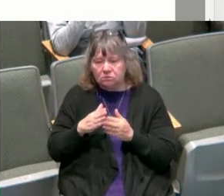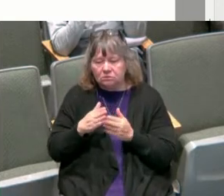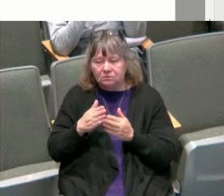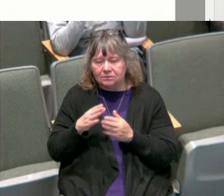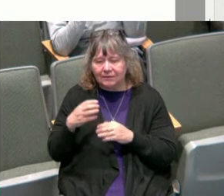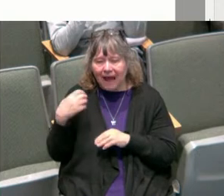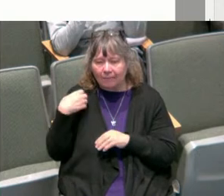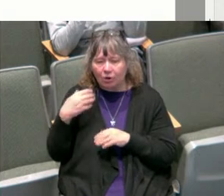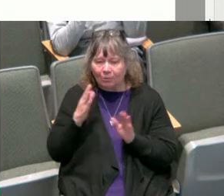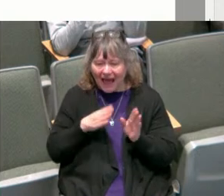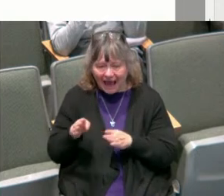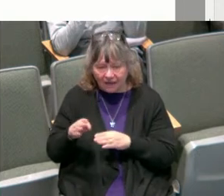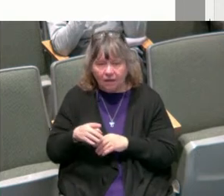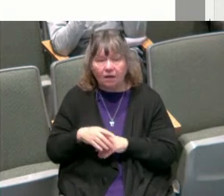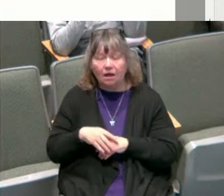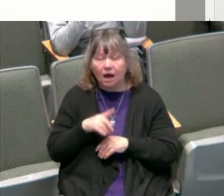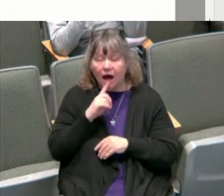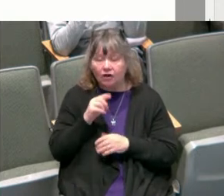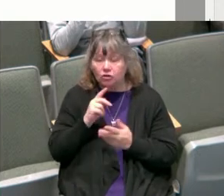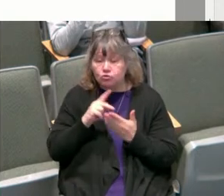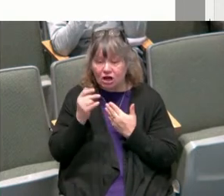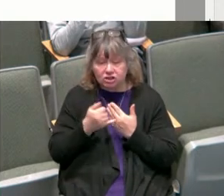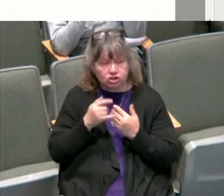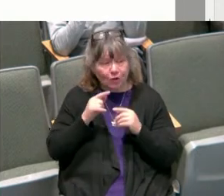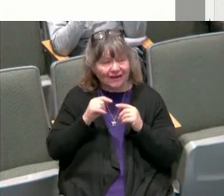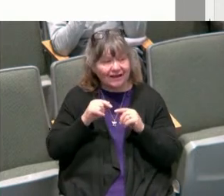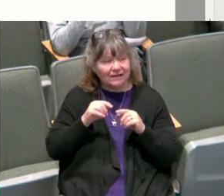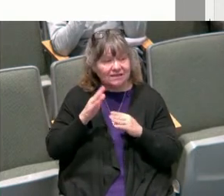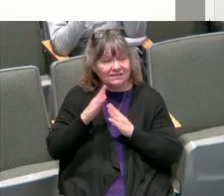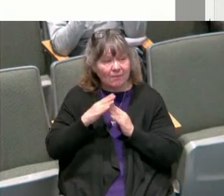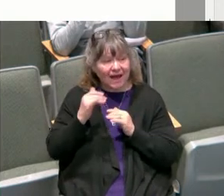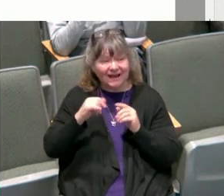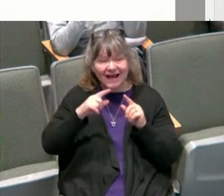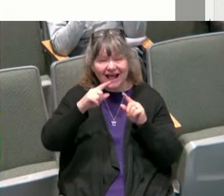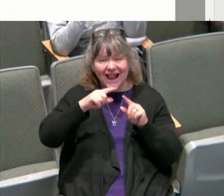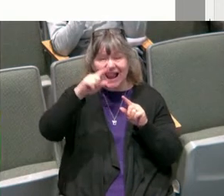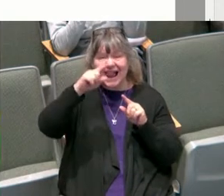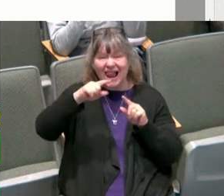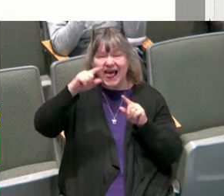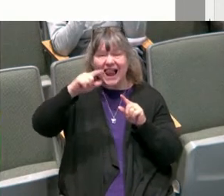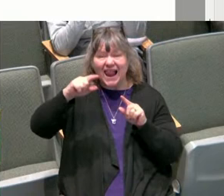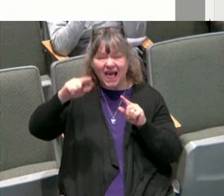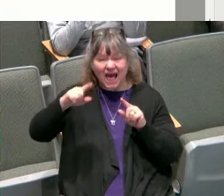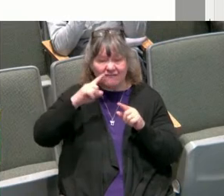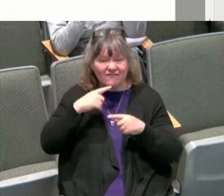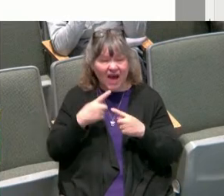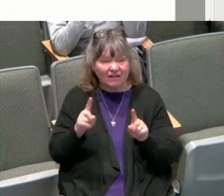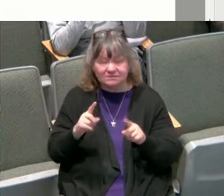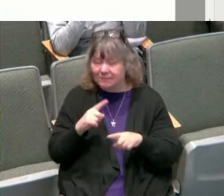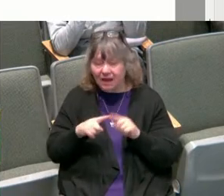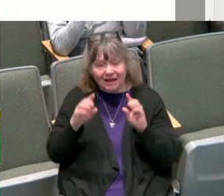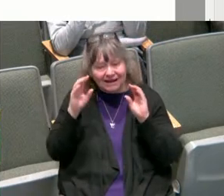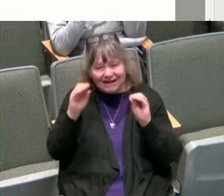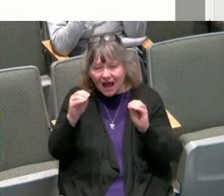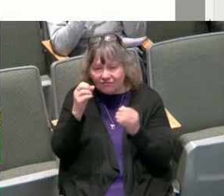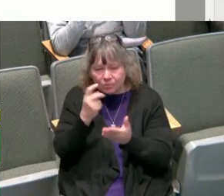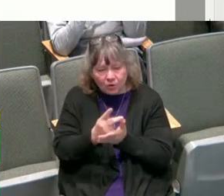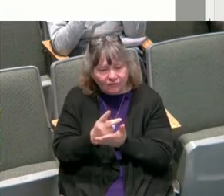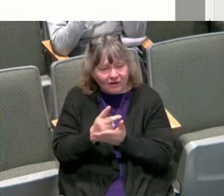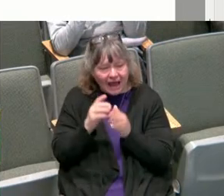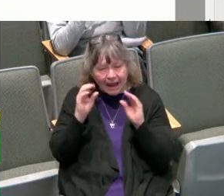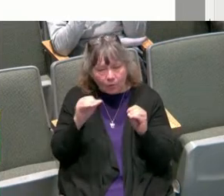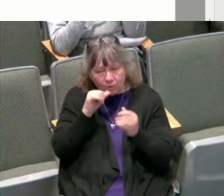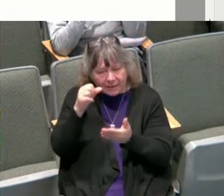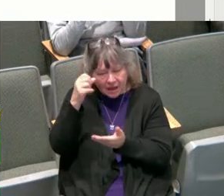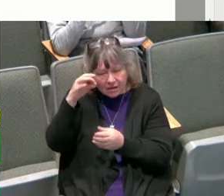again none of the projects that show the upward spikes on the top line have been finalized none of them have been approved and none of them will be voted on